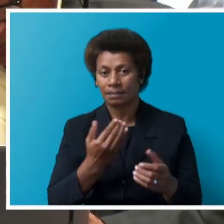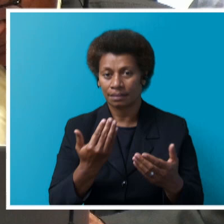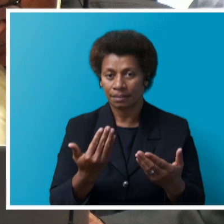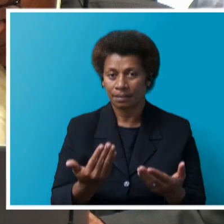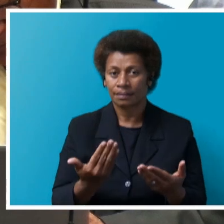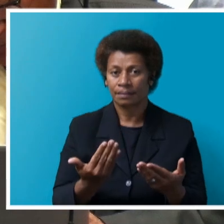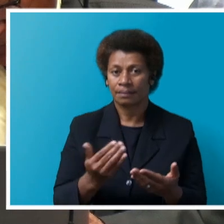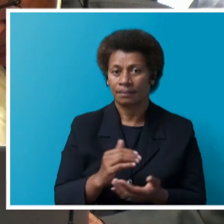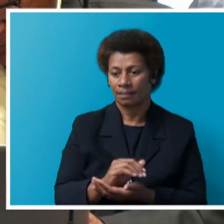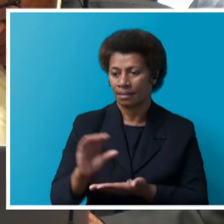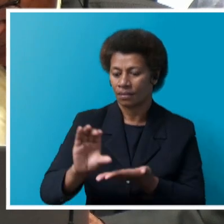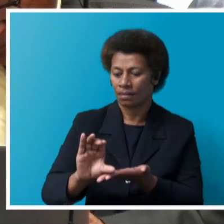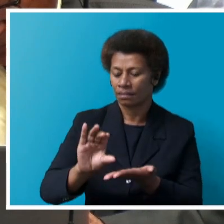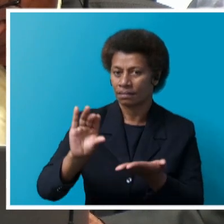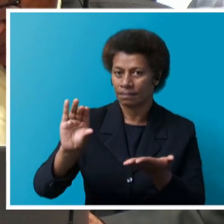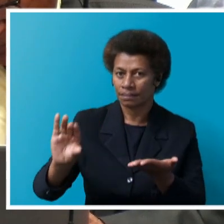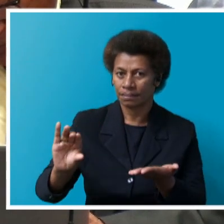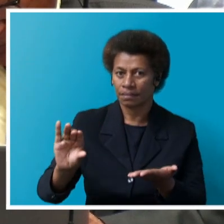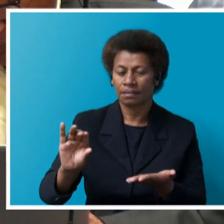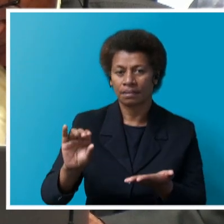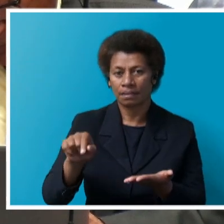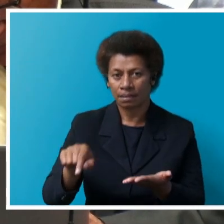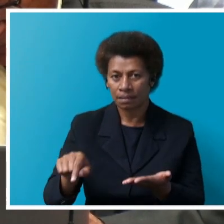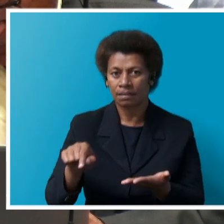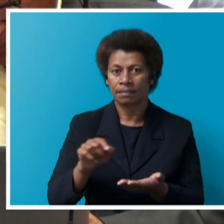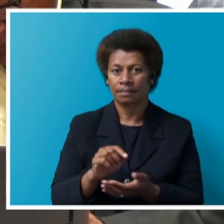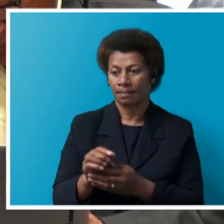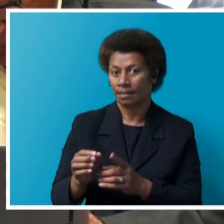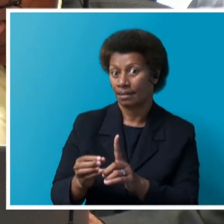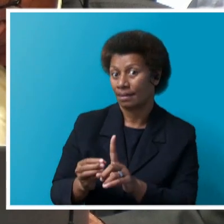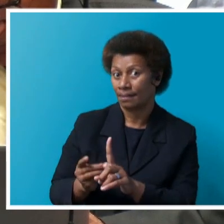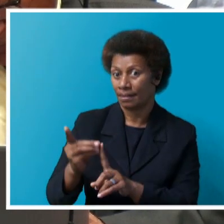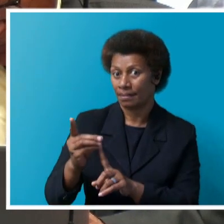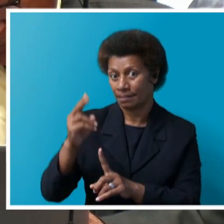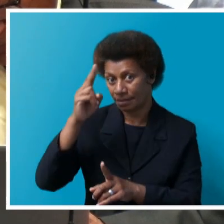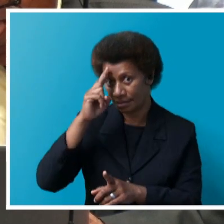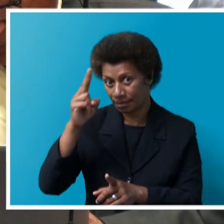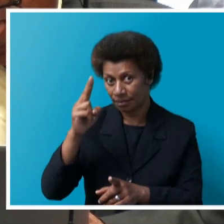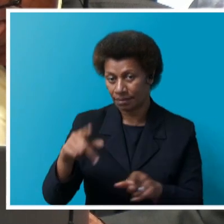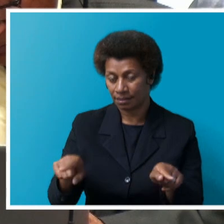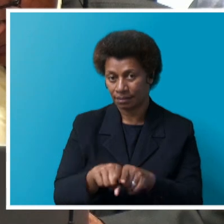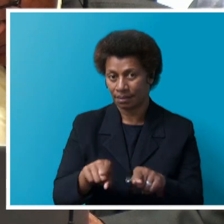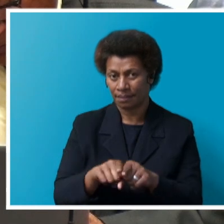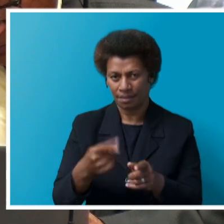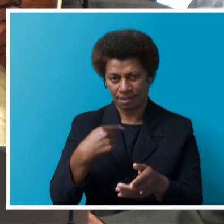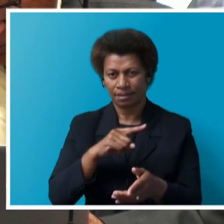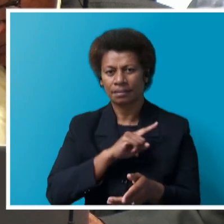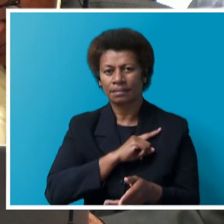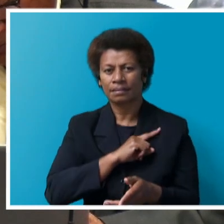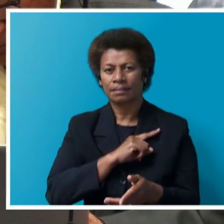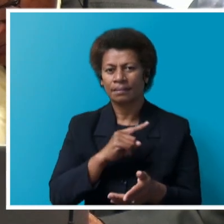concessional and grant-based financing, the kind of support that developing nations like ours rightfully deserve, not